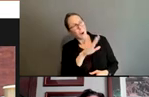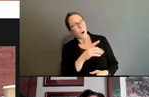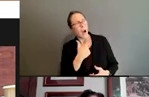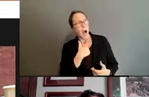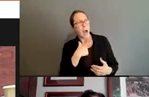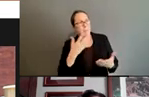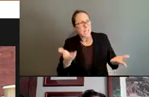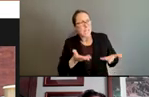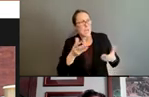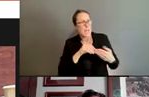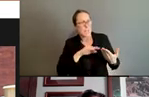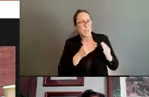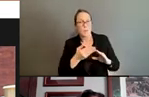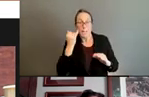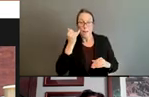disability.